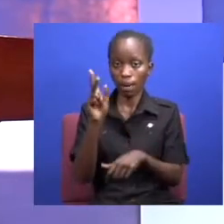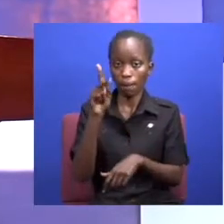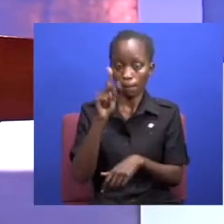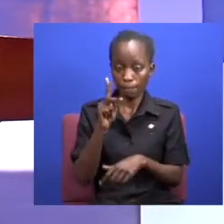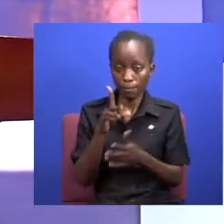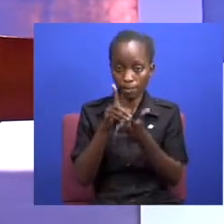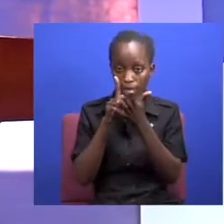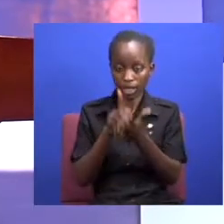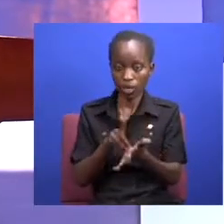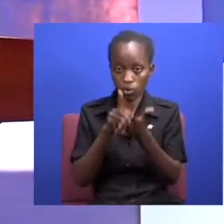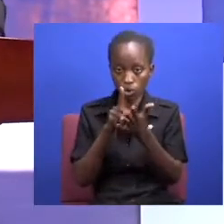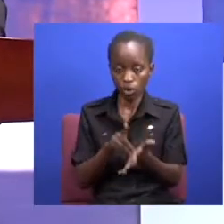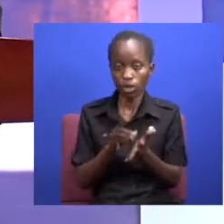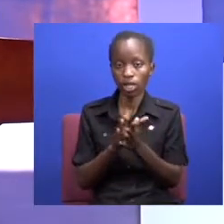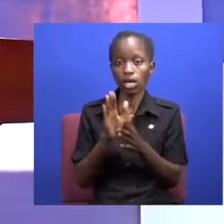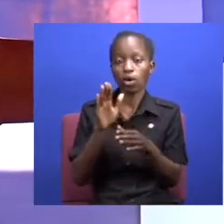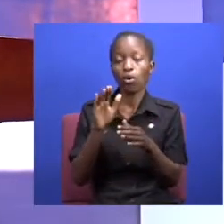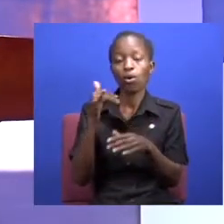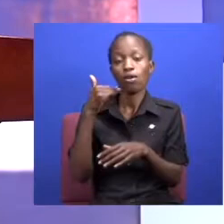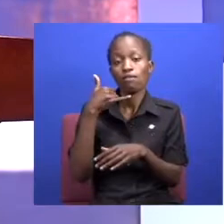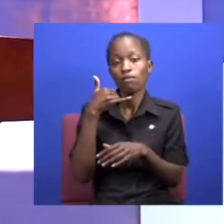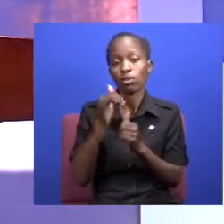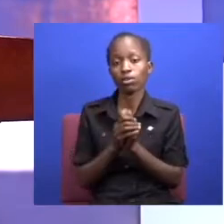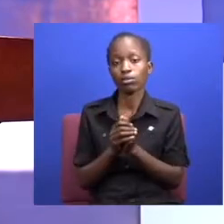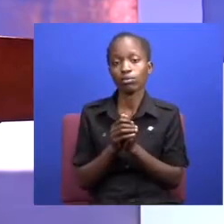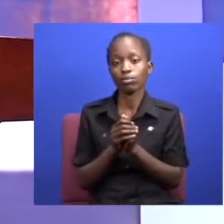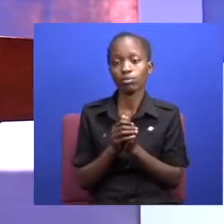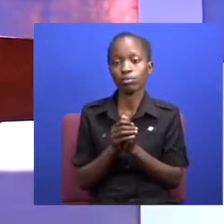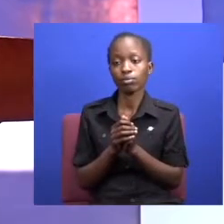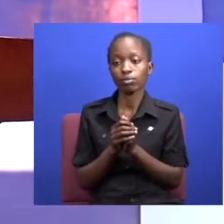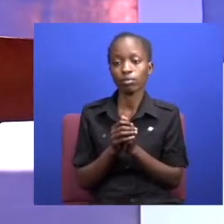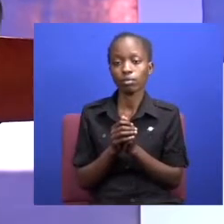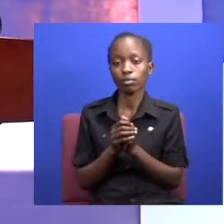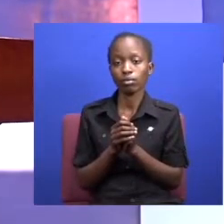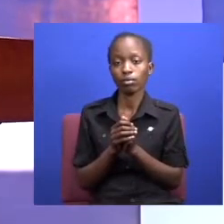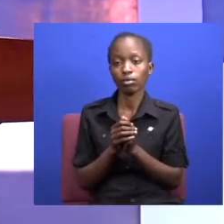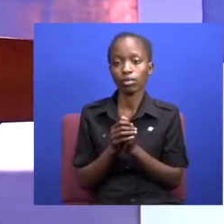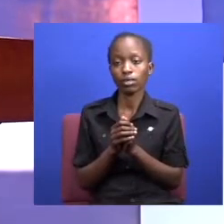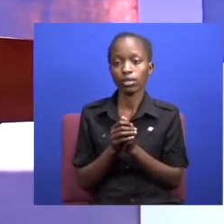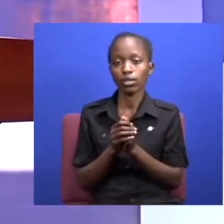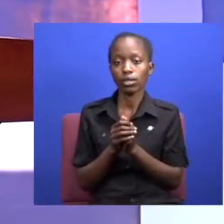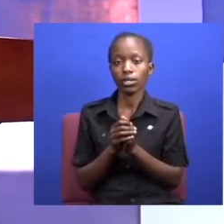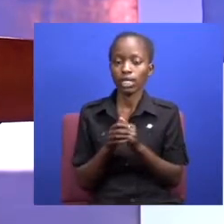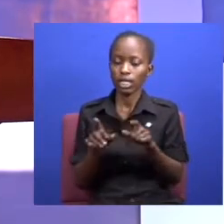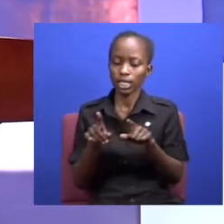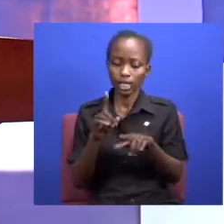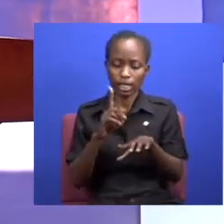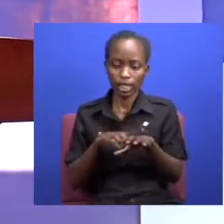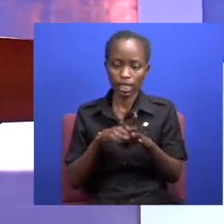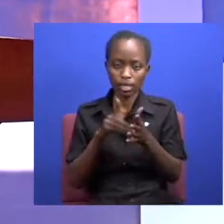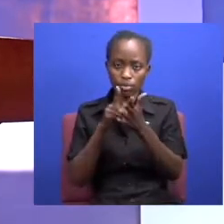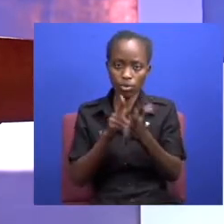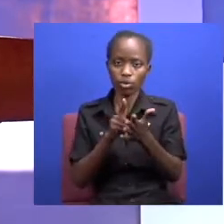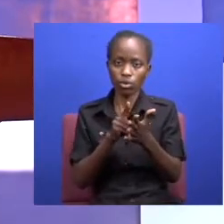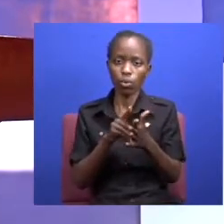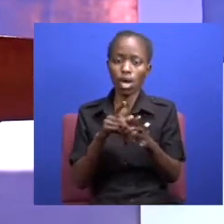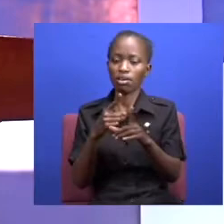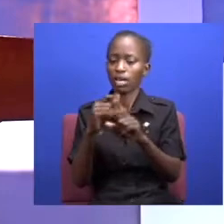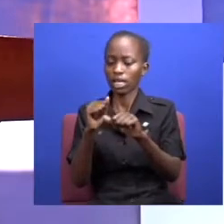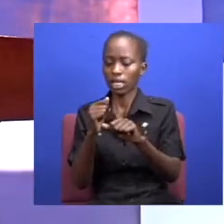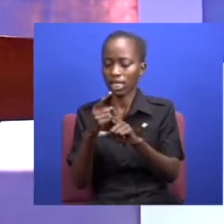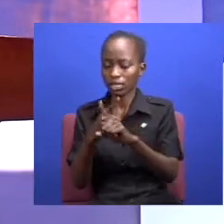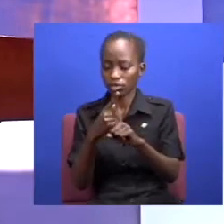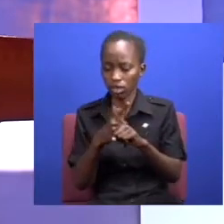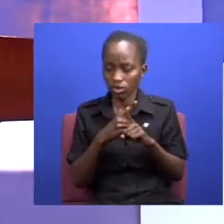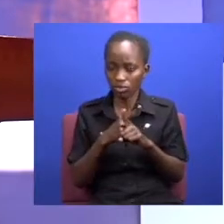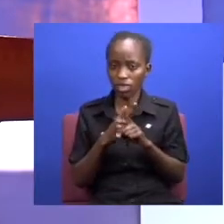And the benefit of downloading it on an app is that there'll be several different versions and you can sample and read. But the important